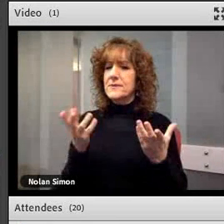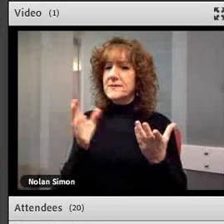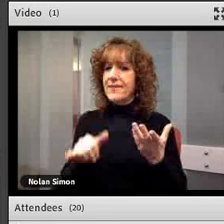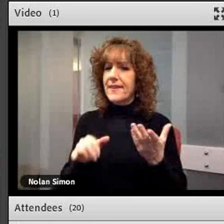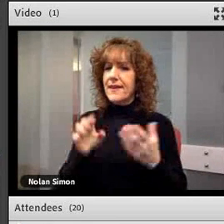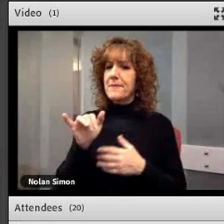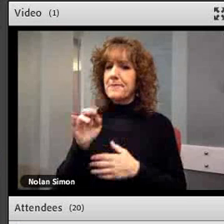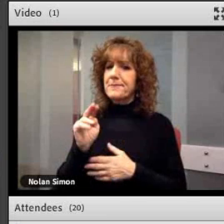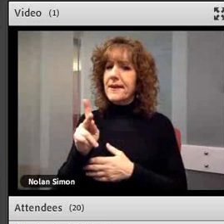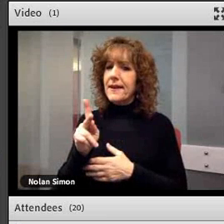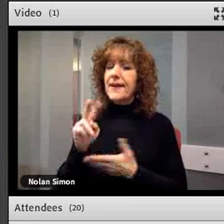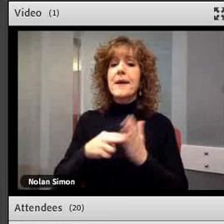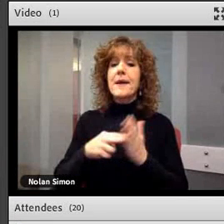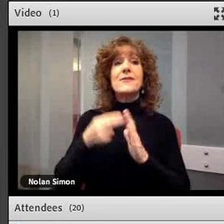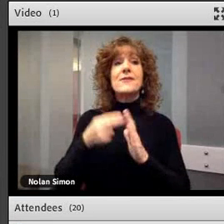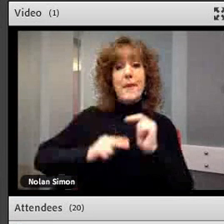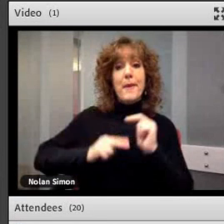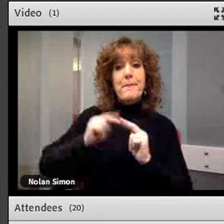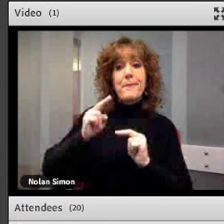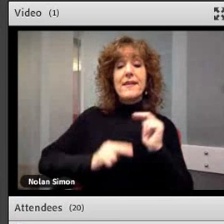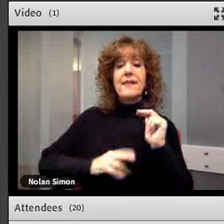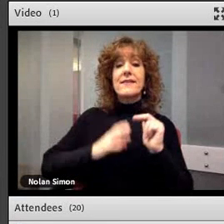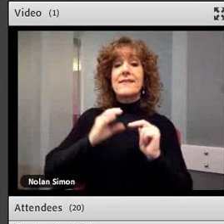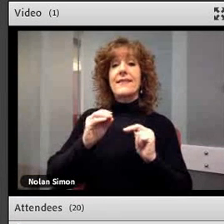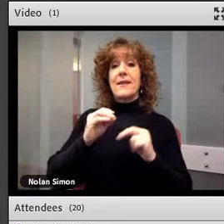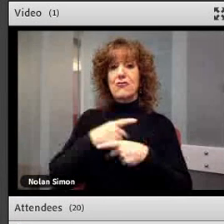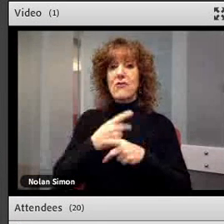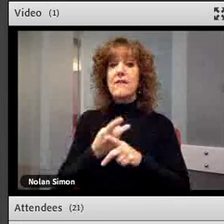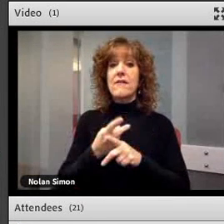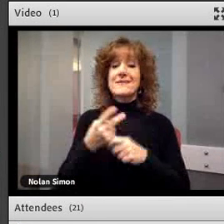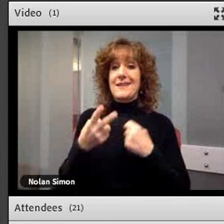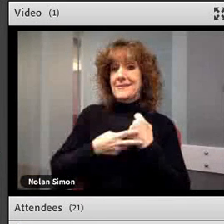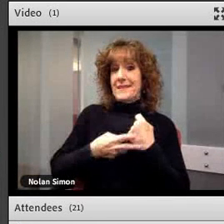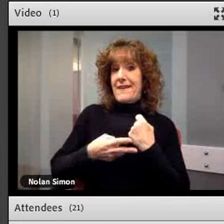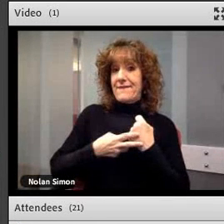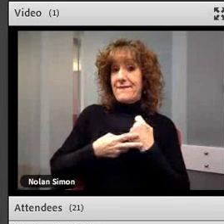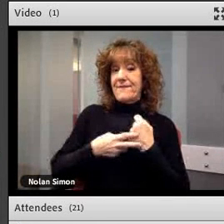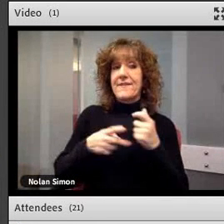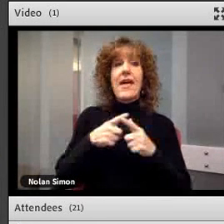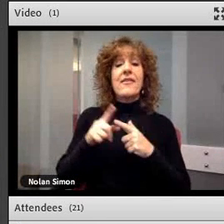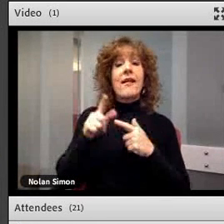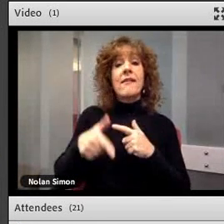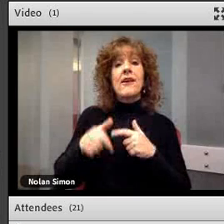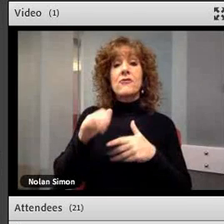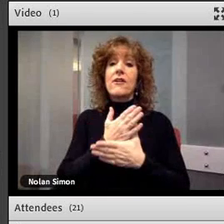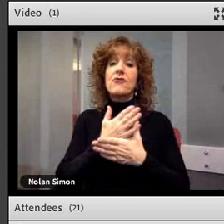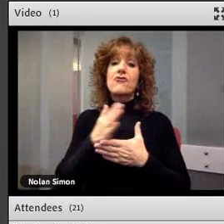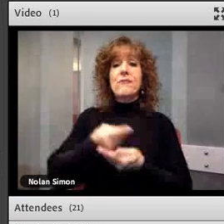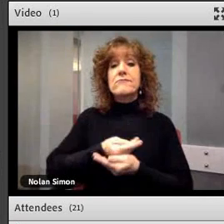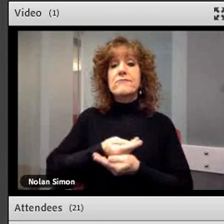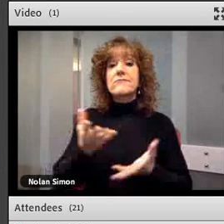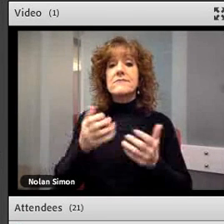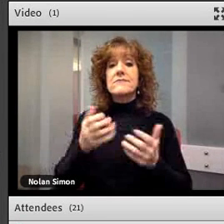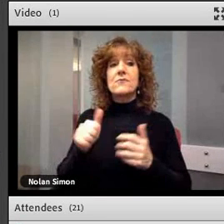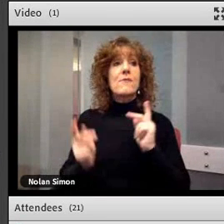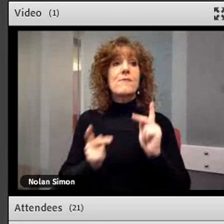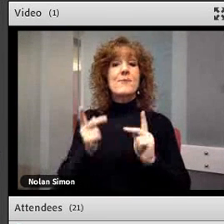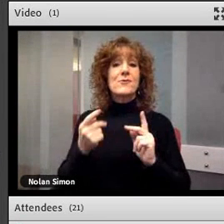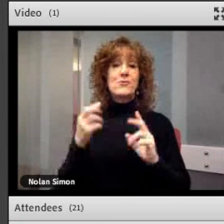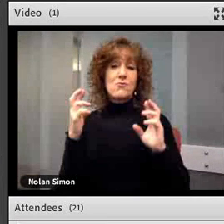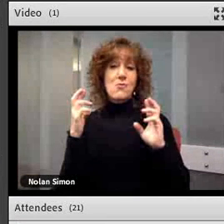build products and save them on our server. And then you can elect to share them with other people. So that we're hoping in